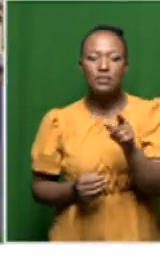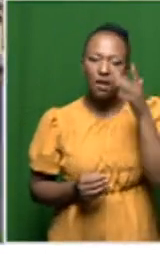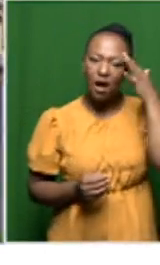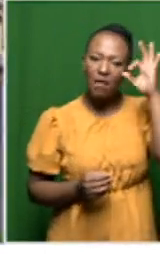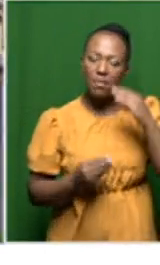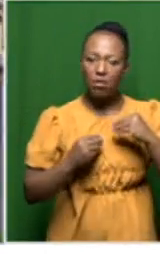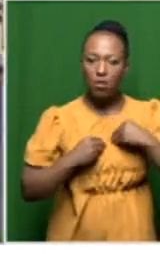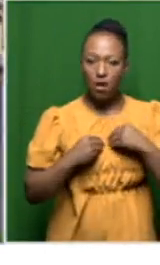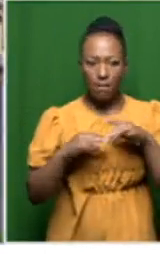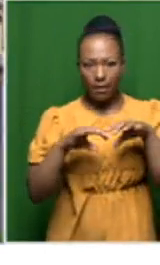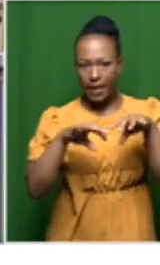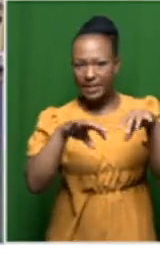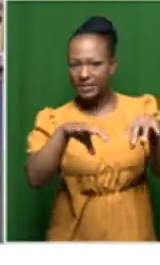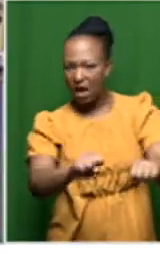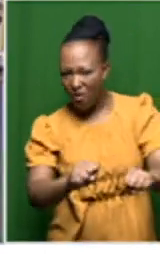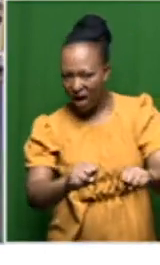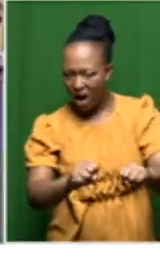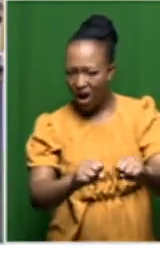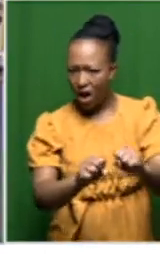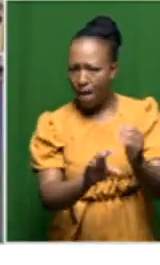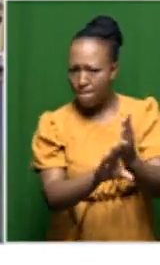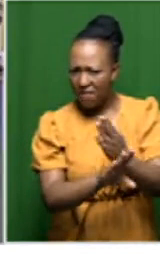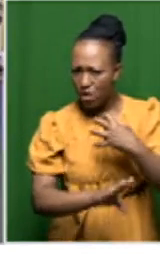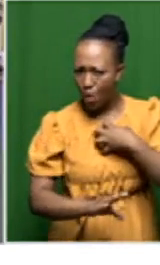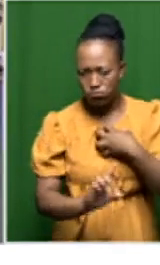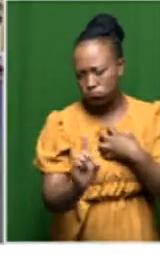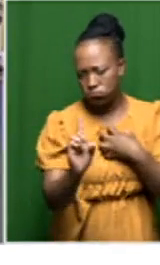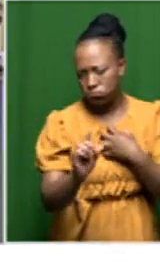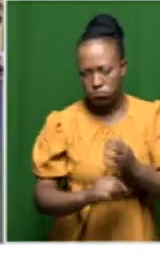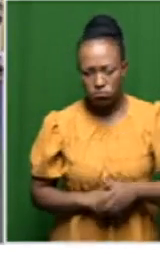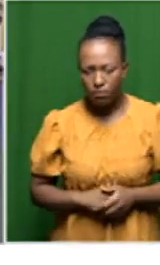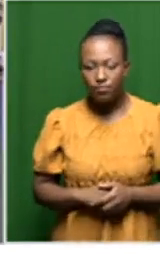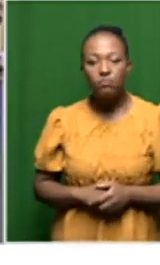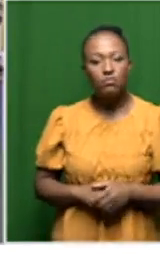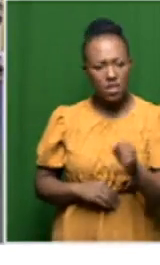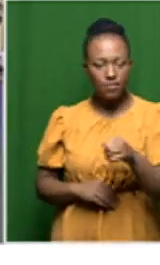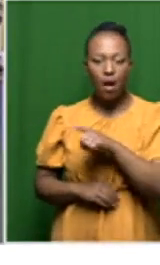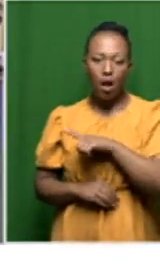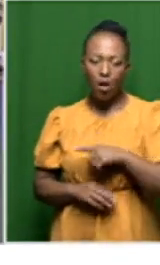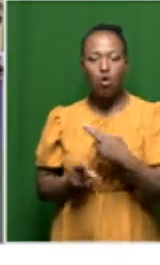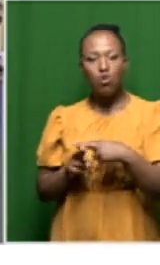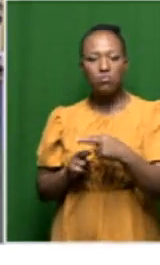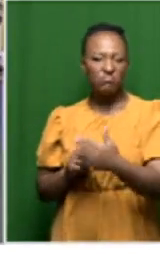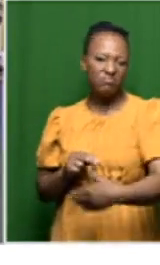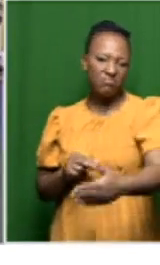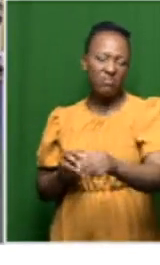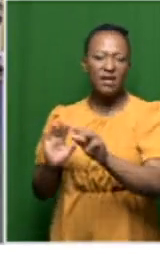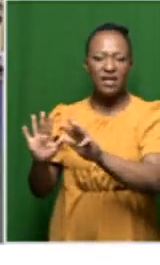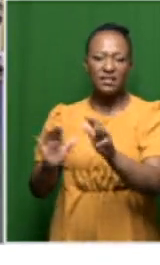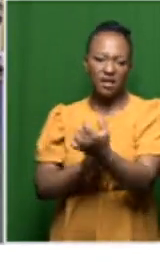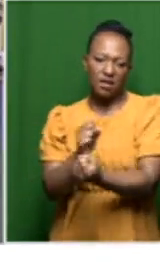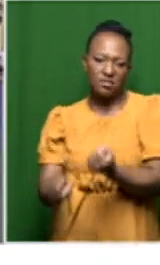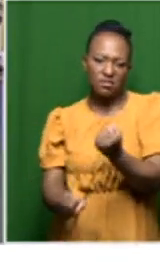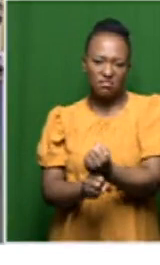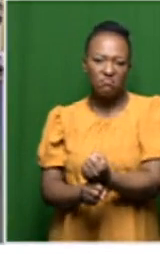But not privatize it, because that is a big message I think that you're putting through. No, not definitely. We'll be giving long-term lease up to 99 years if needs